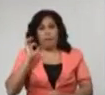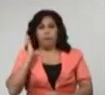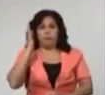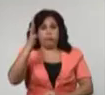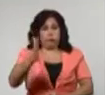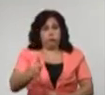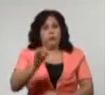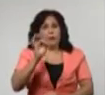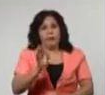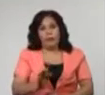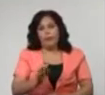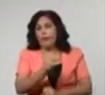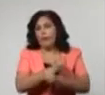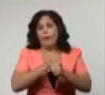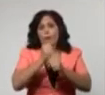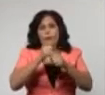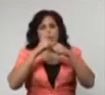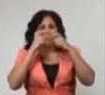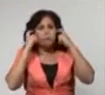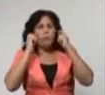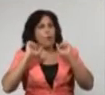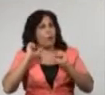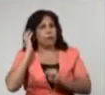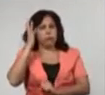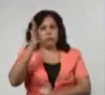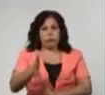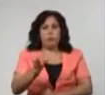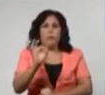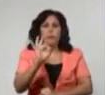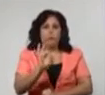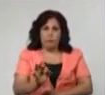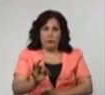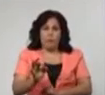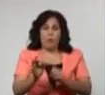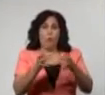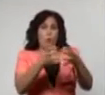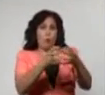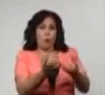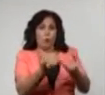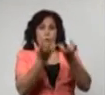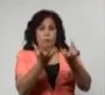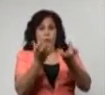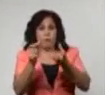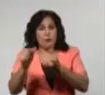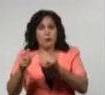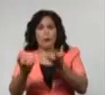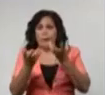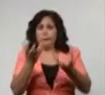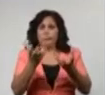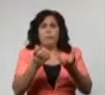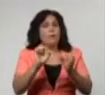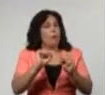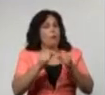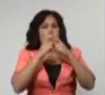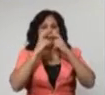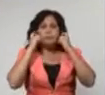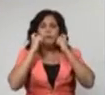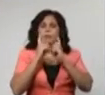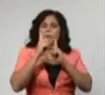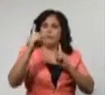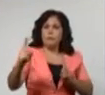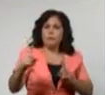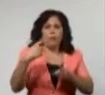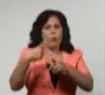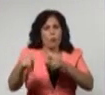now experiencing a relaxation of some of the restrictions. Let me tell you that some of the